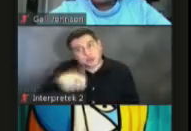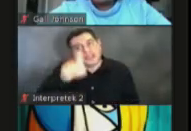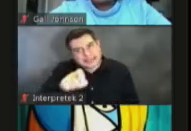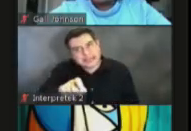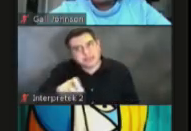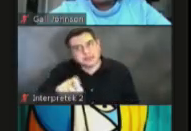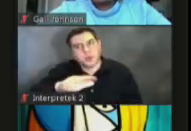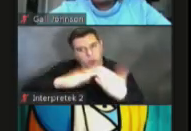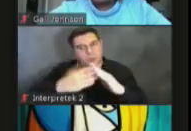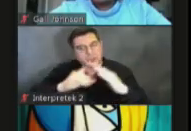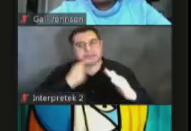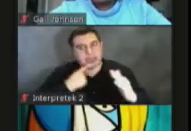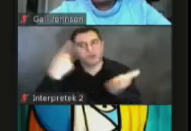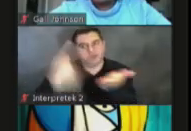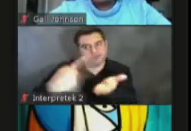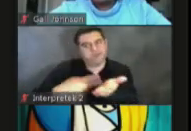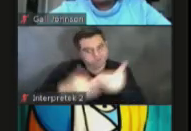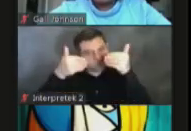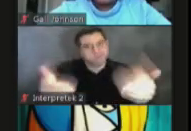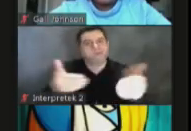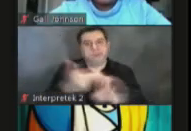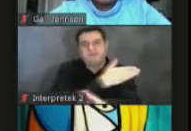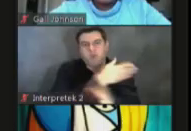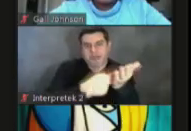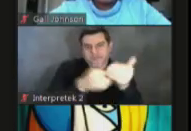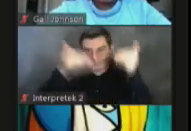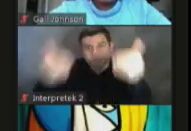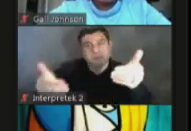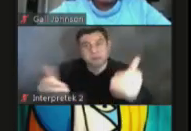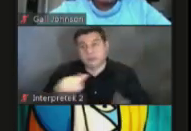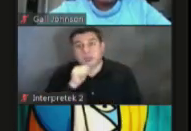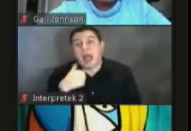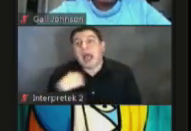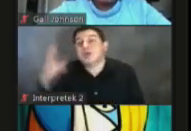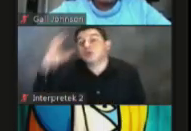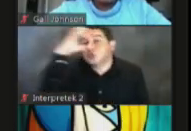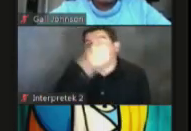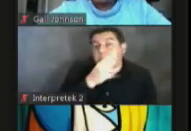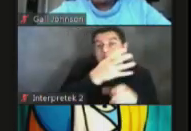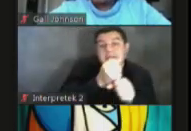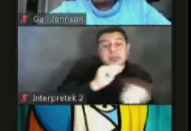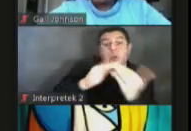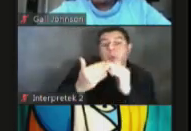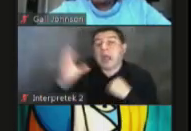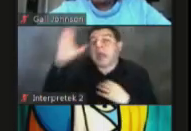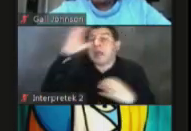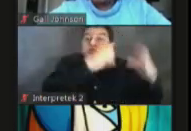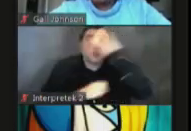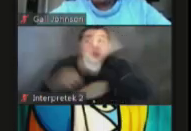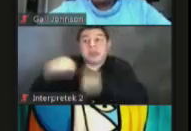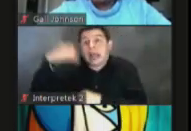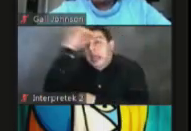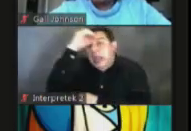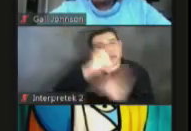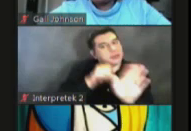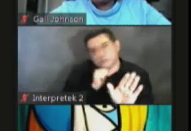on big issues. So do not assume that you've received community input, because you haven't. On today's